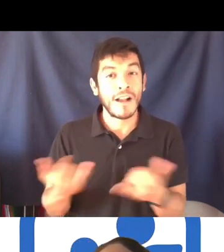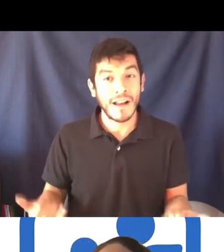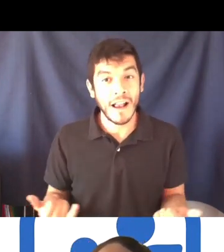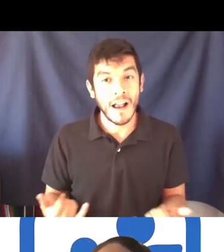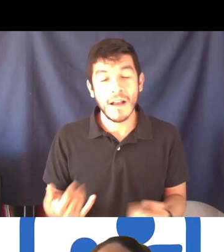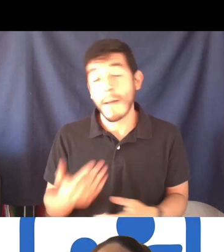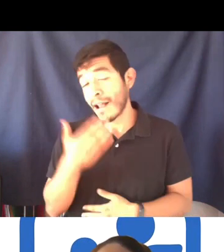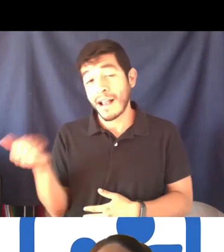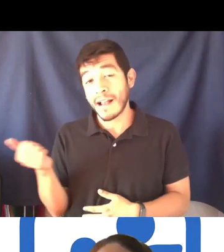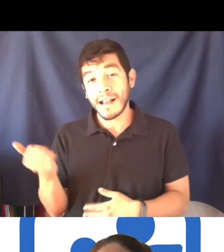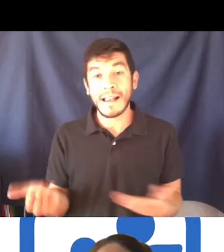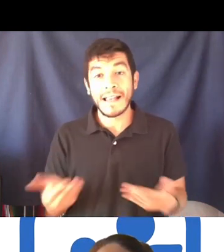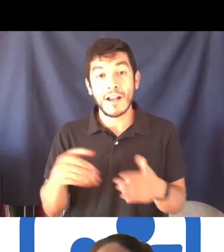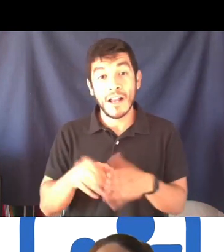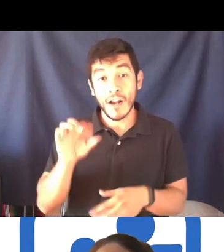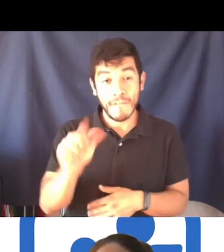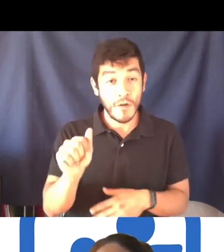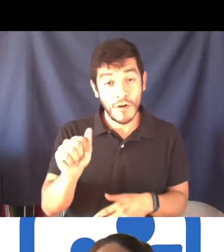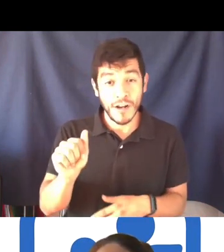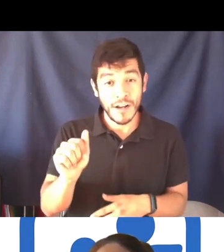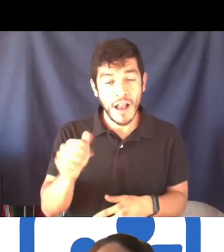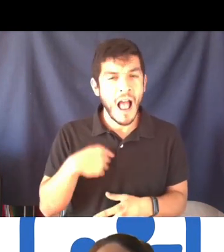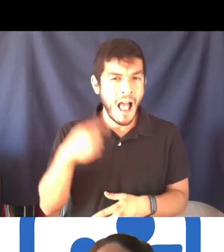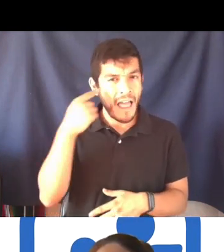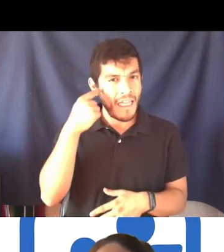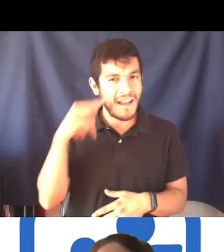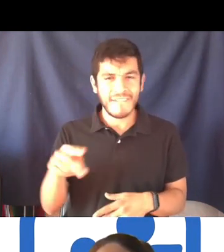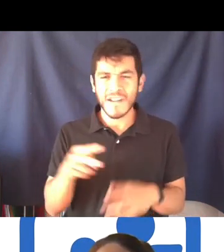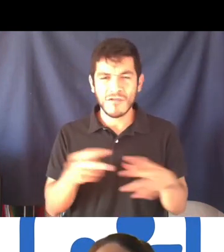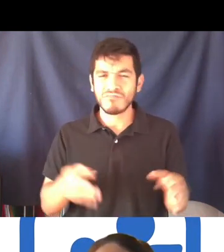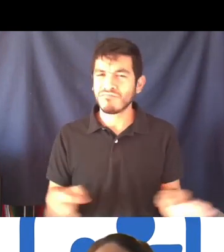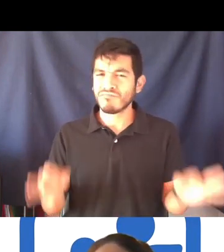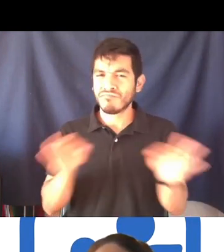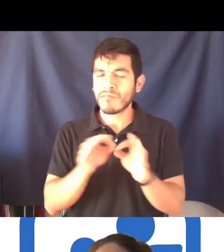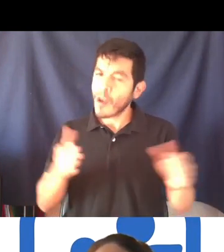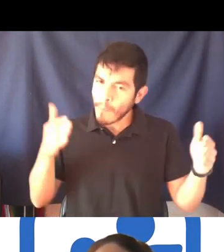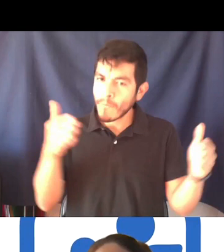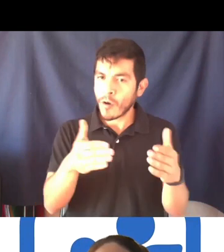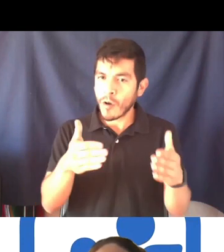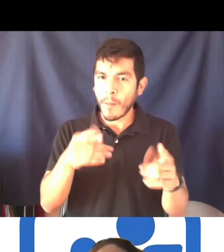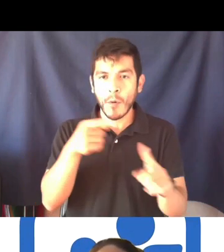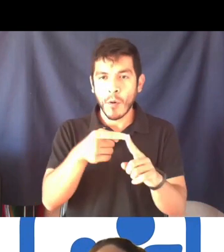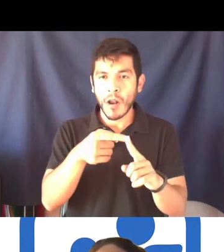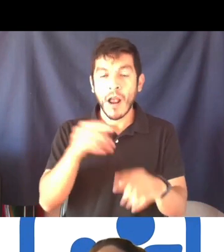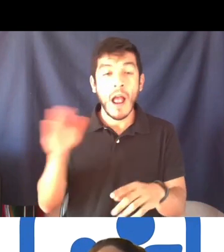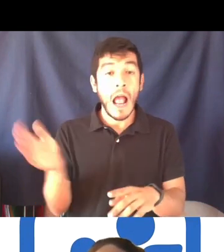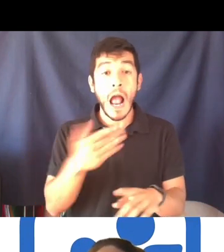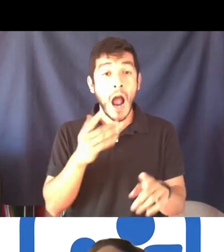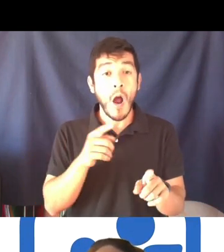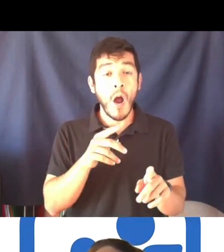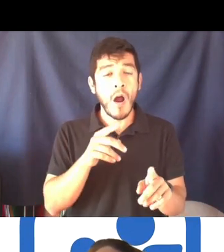because here in Florida, I think that has been a big focal point, those periods of